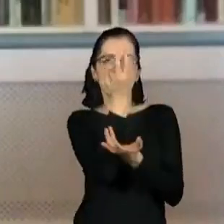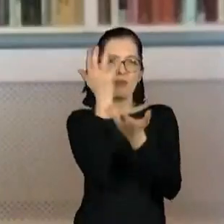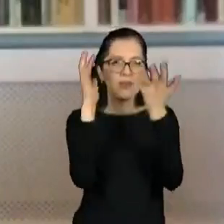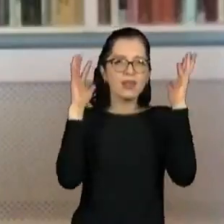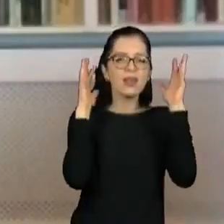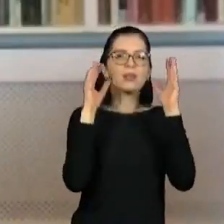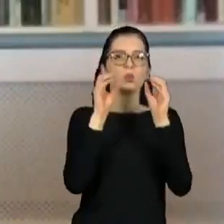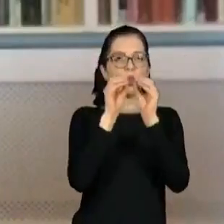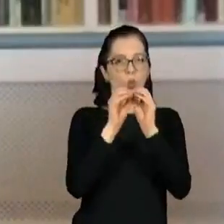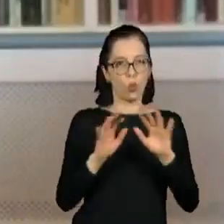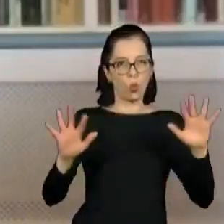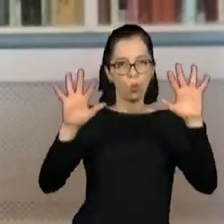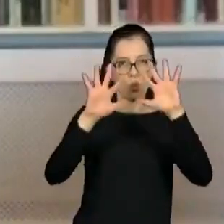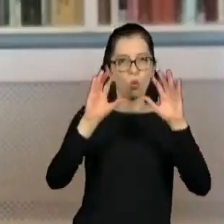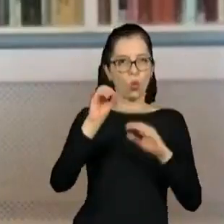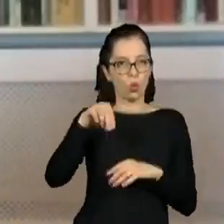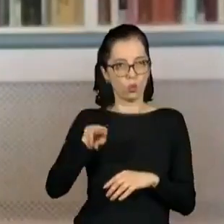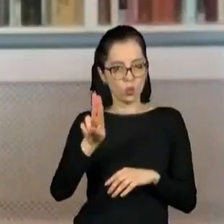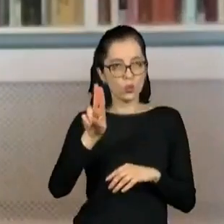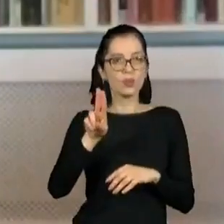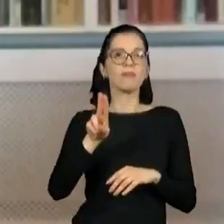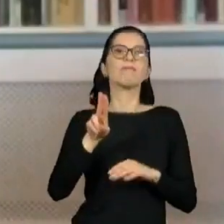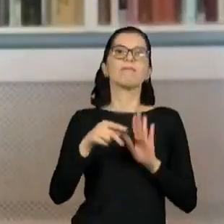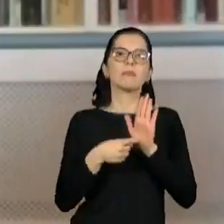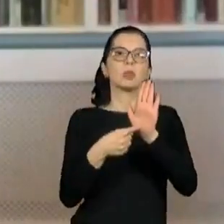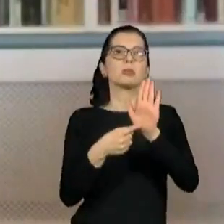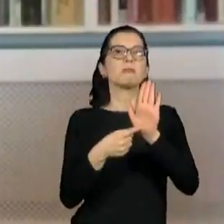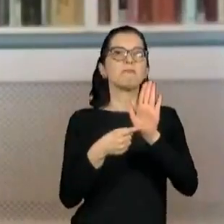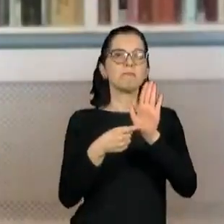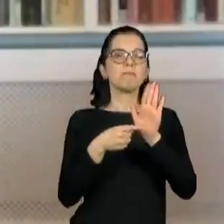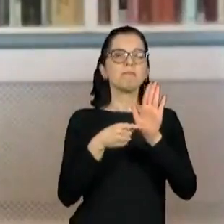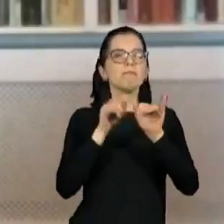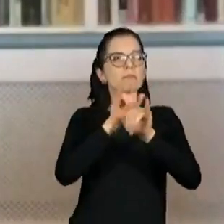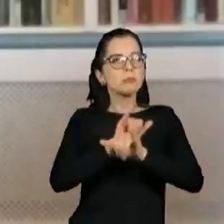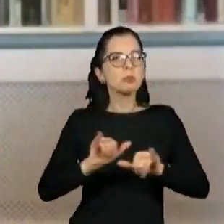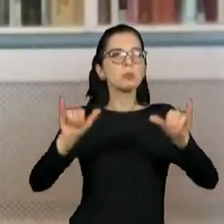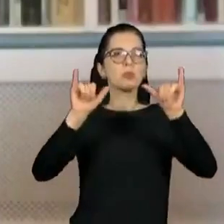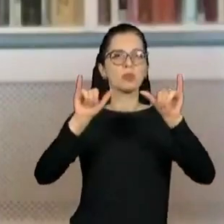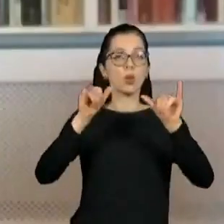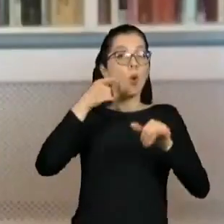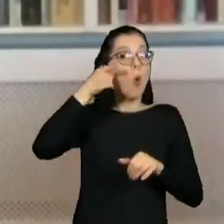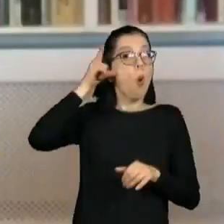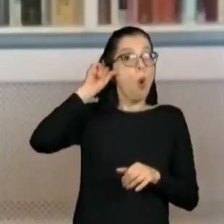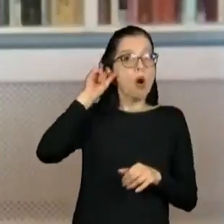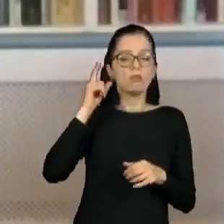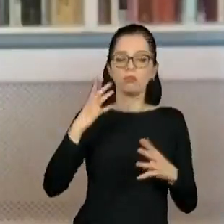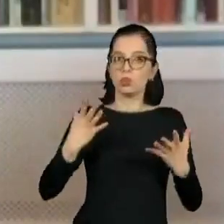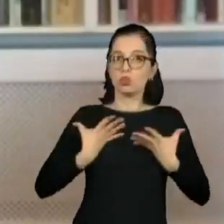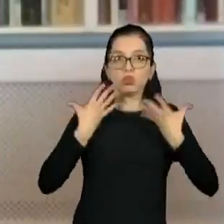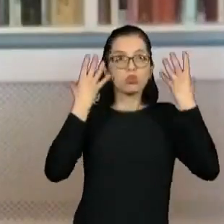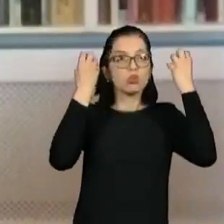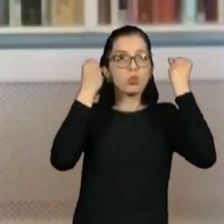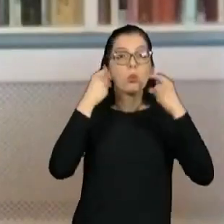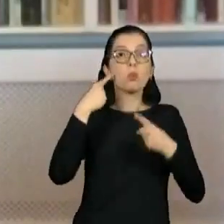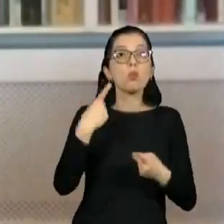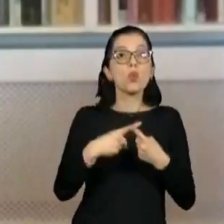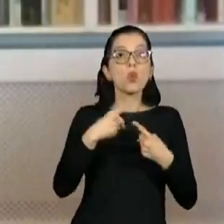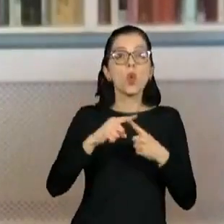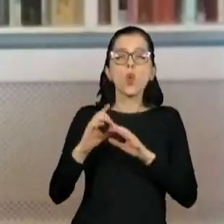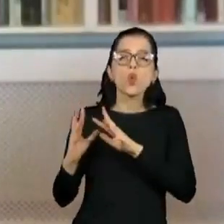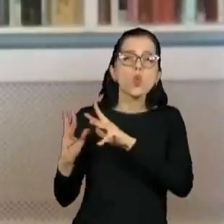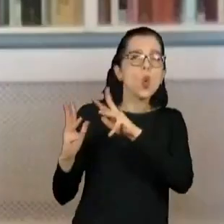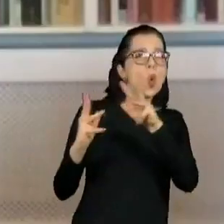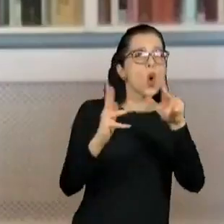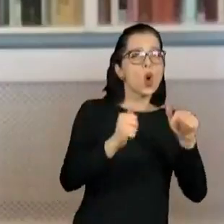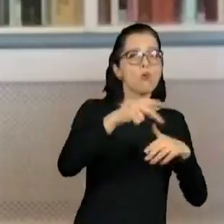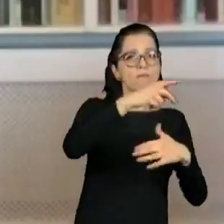the production gap that the UN Environment Programme published yesterday, is scary because